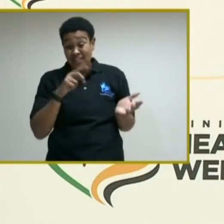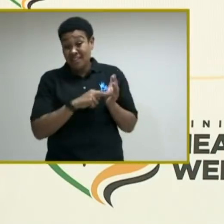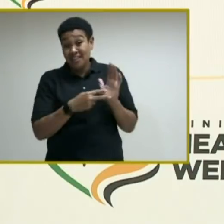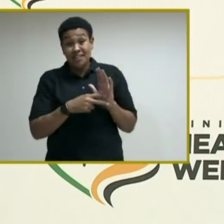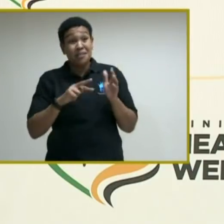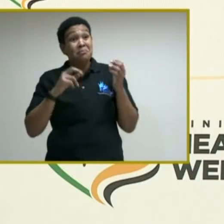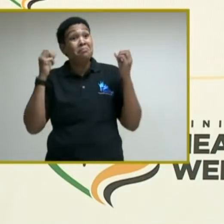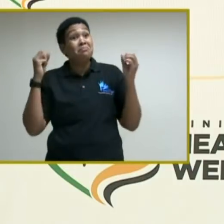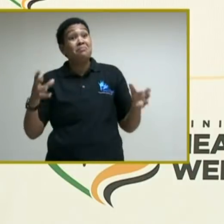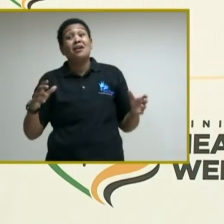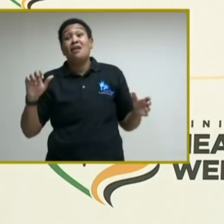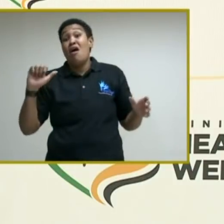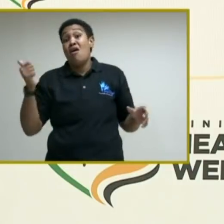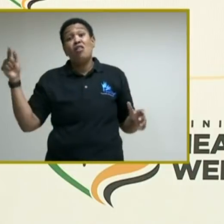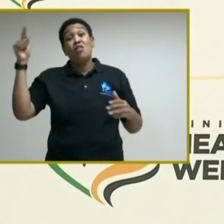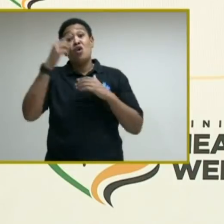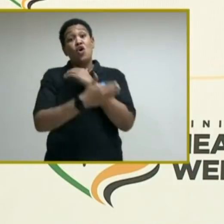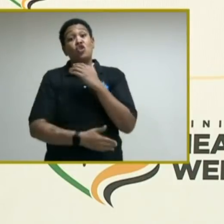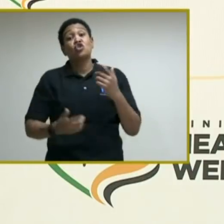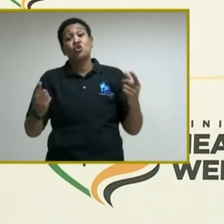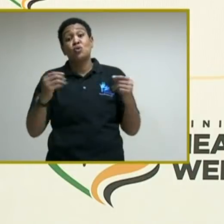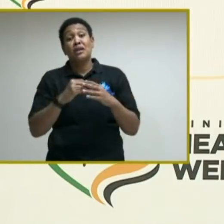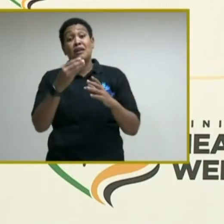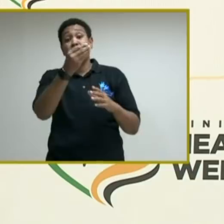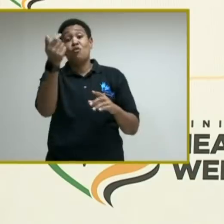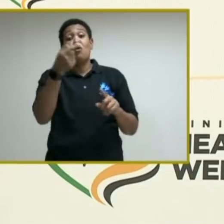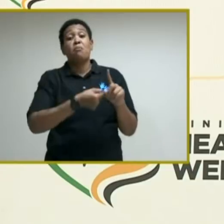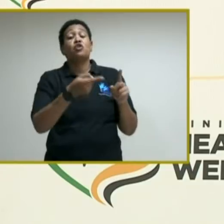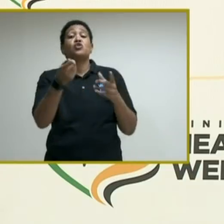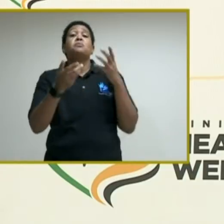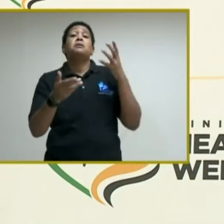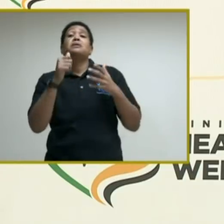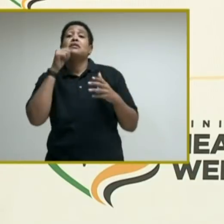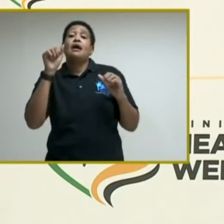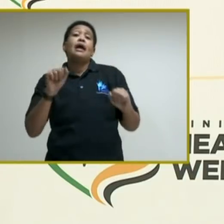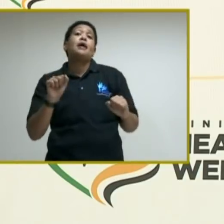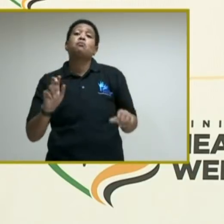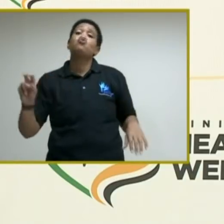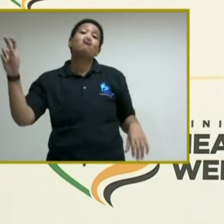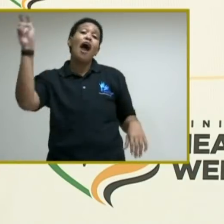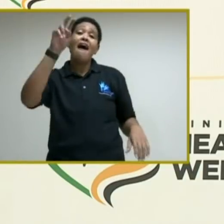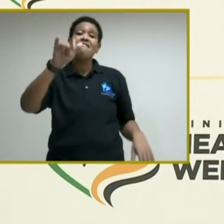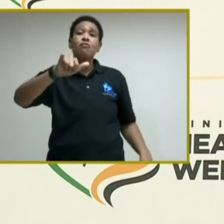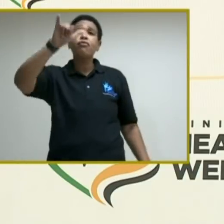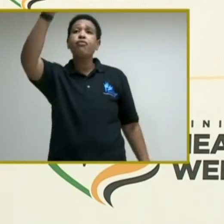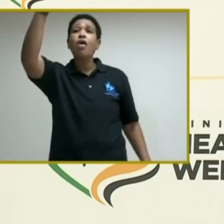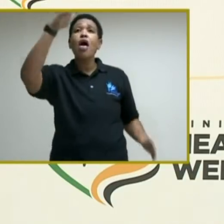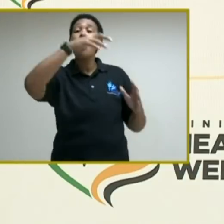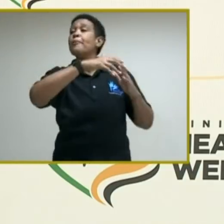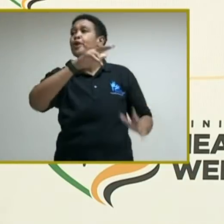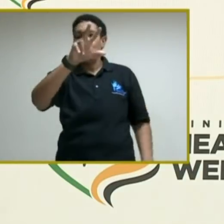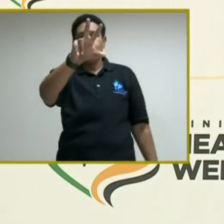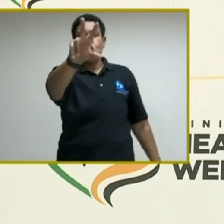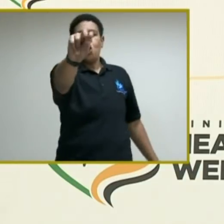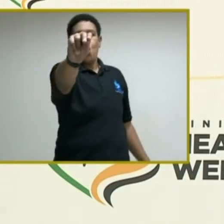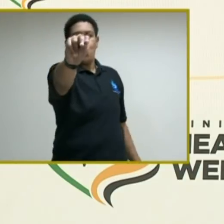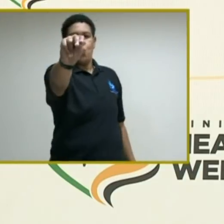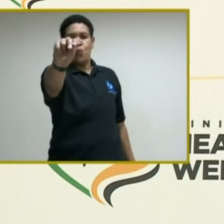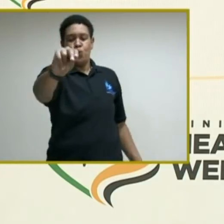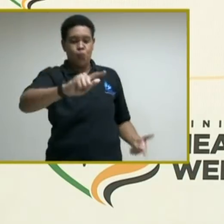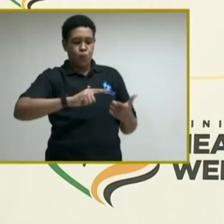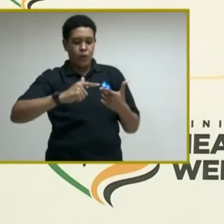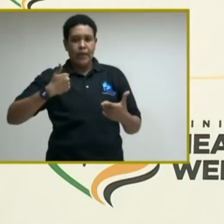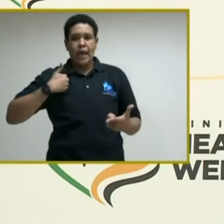every other country is doing so. In a few months, you may not be able to travel to the United States, to Canada, to